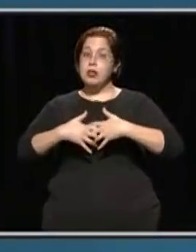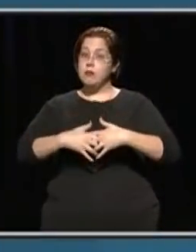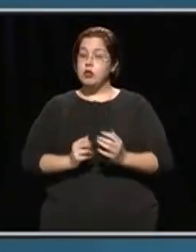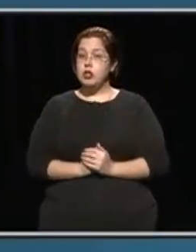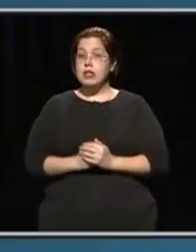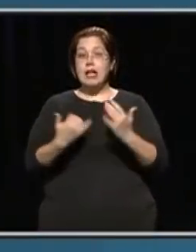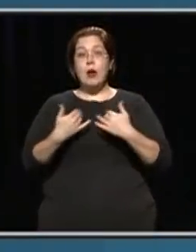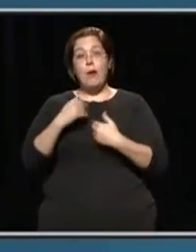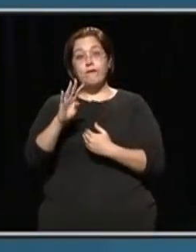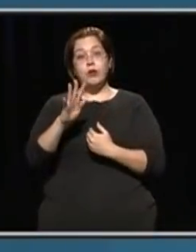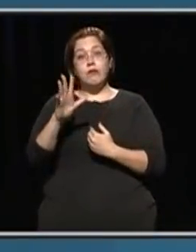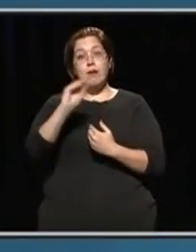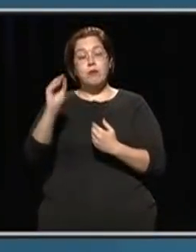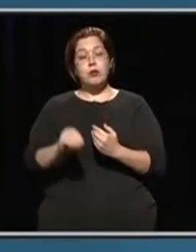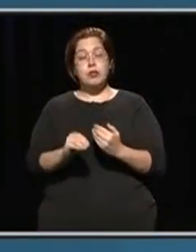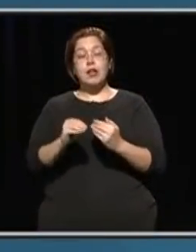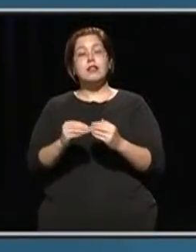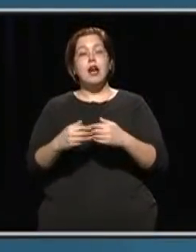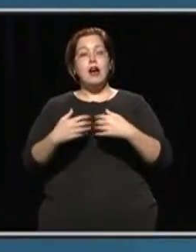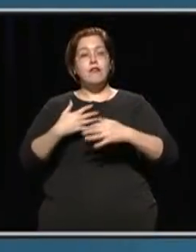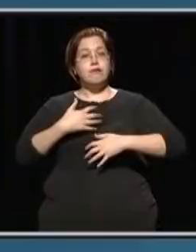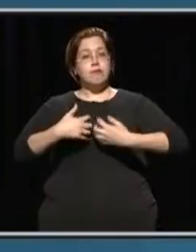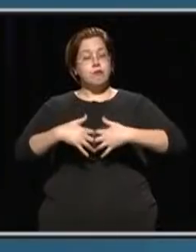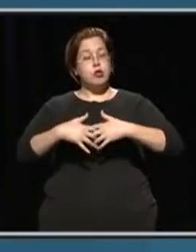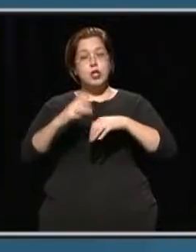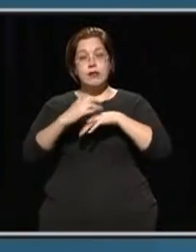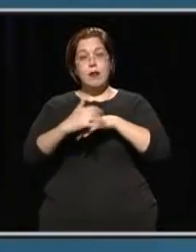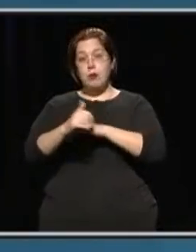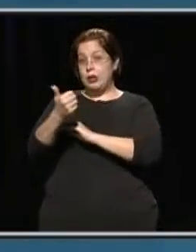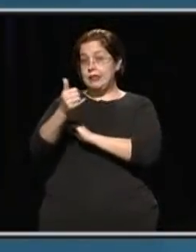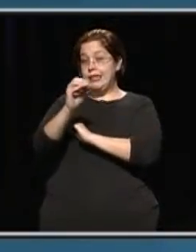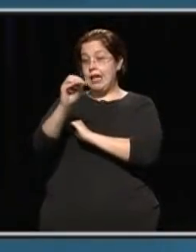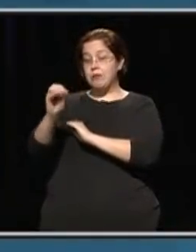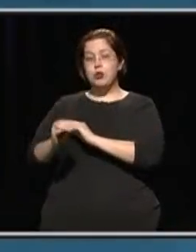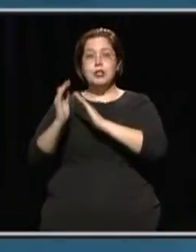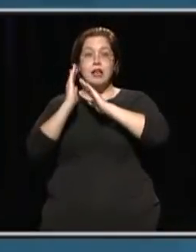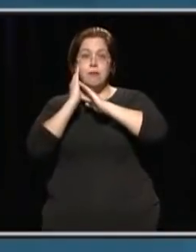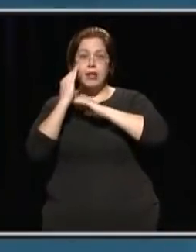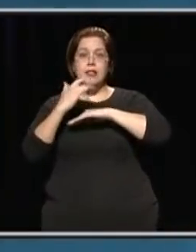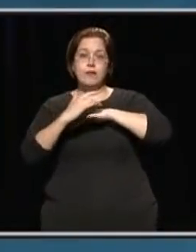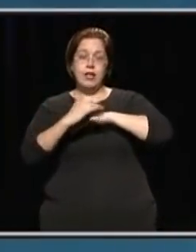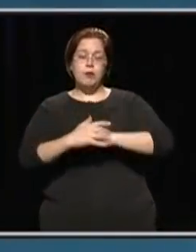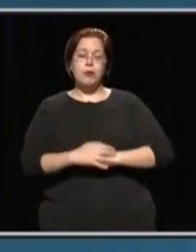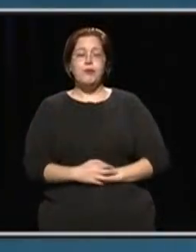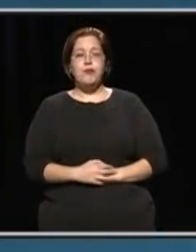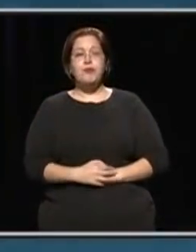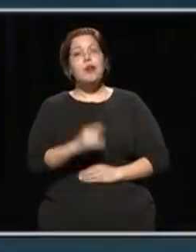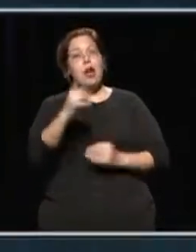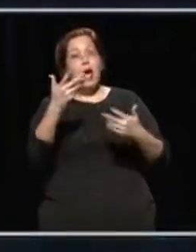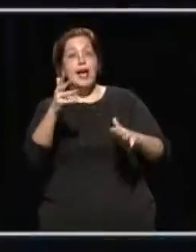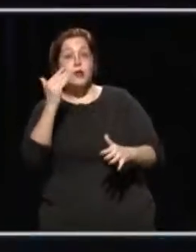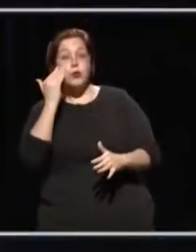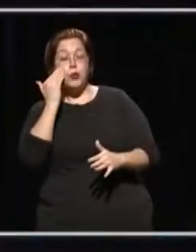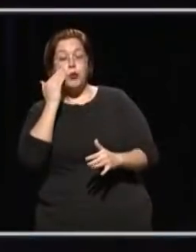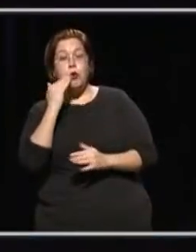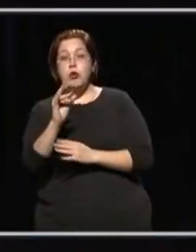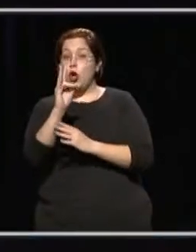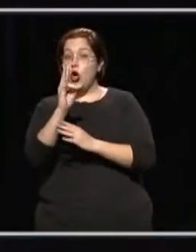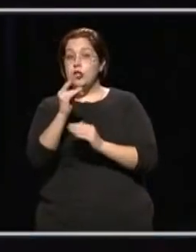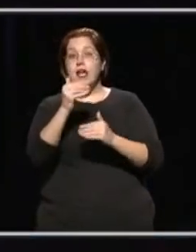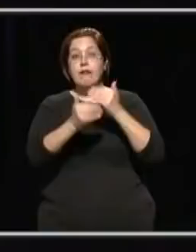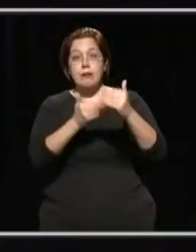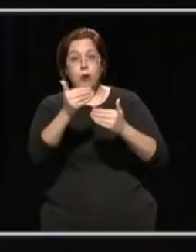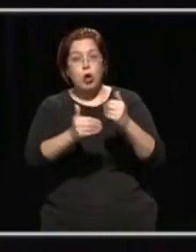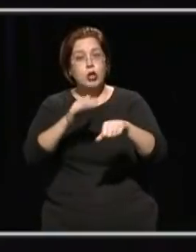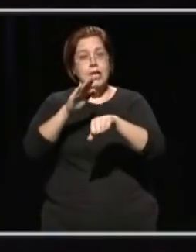have 45% of ventilators available and 10% of hospital beds available. As you know, there are 7 progress and